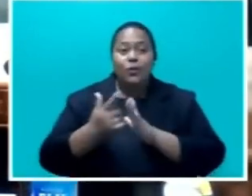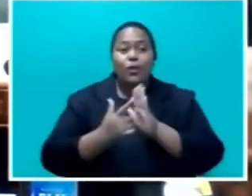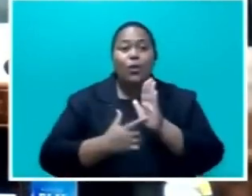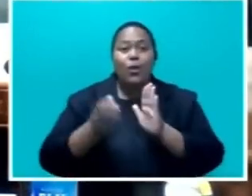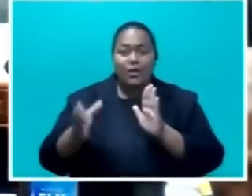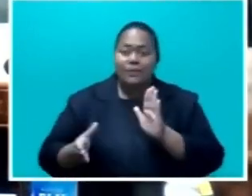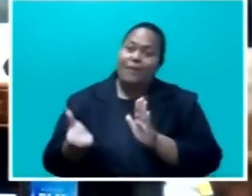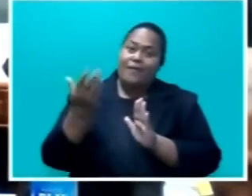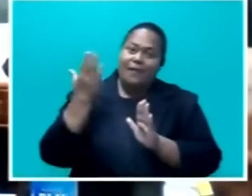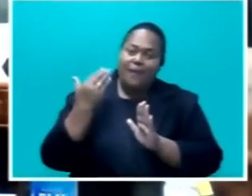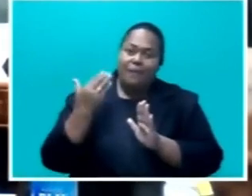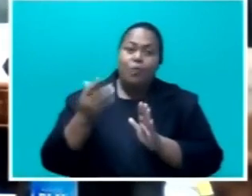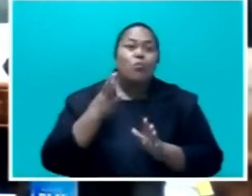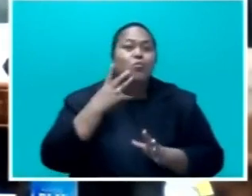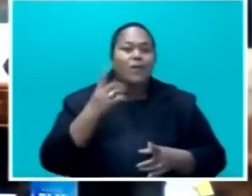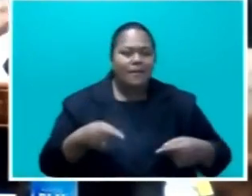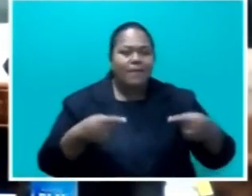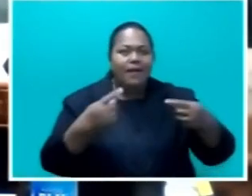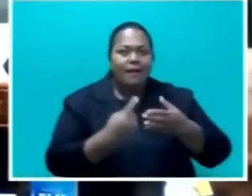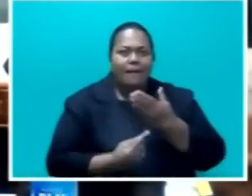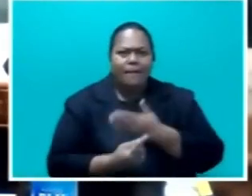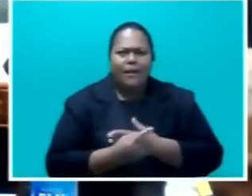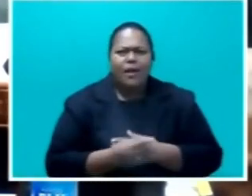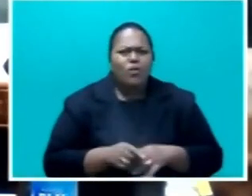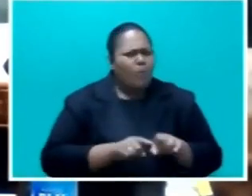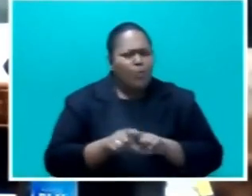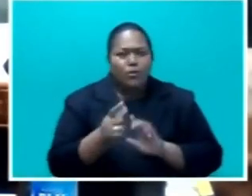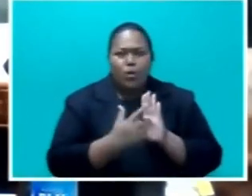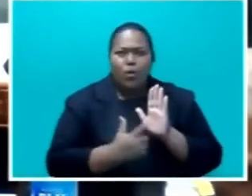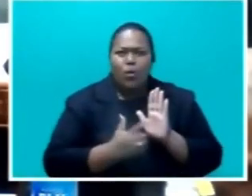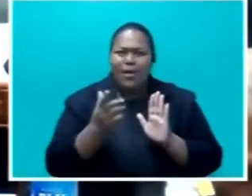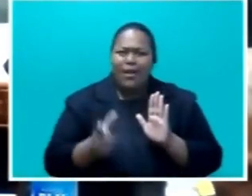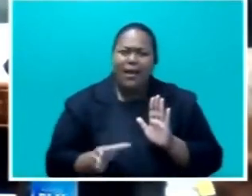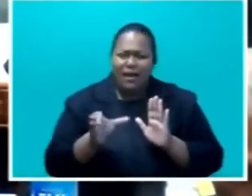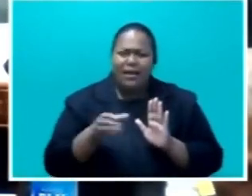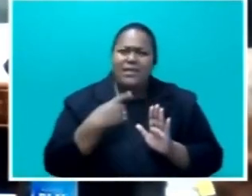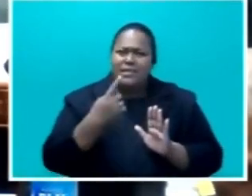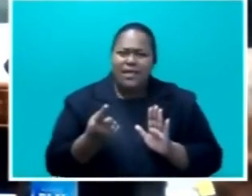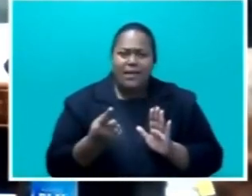at that time. And many of them told us that in fact the